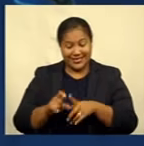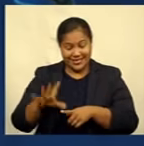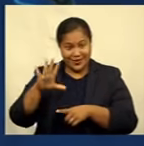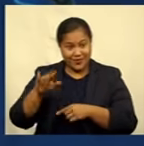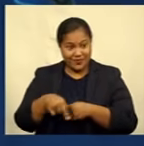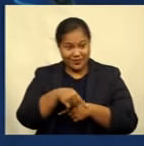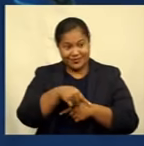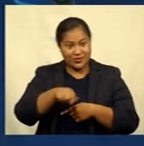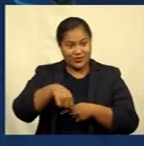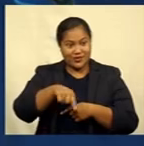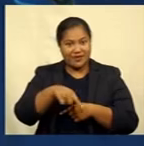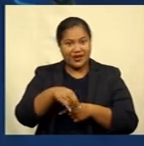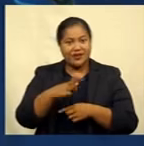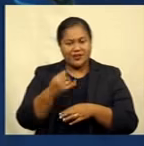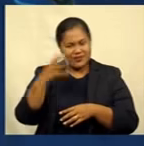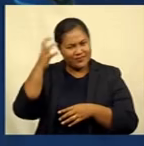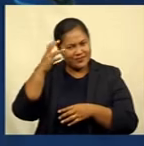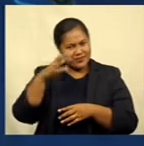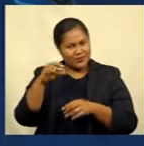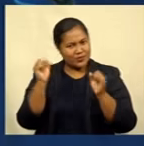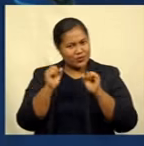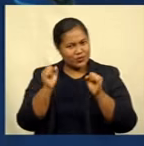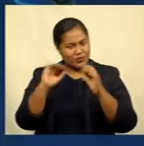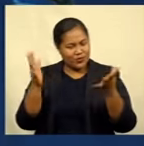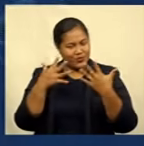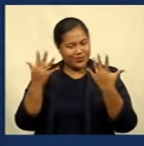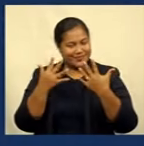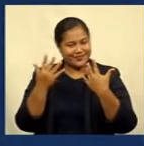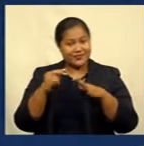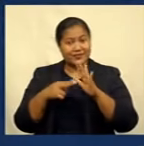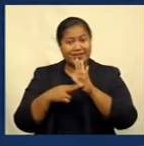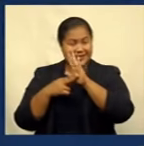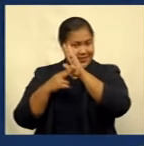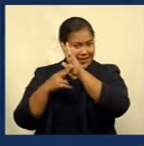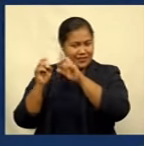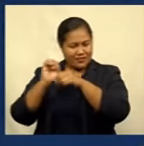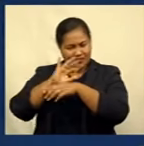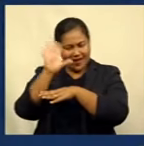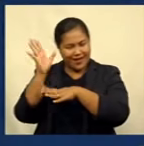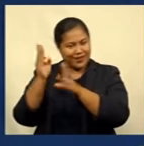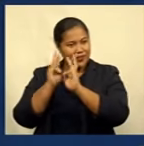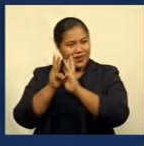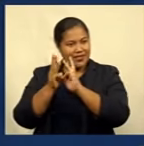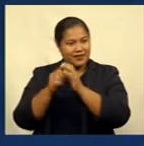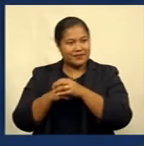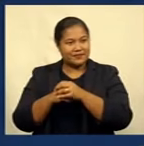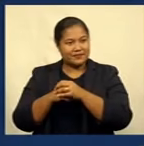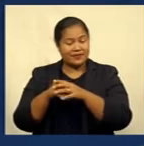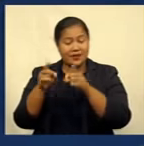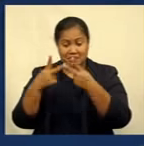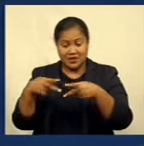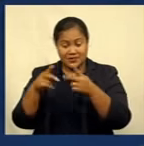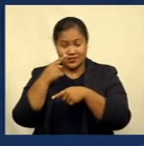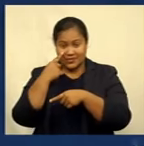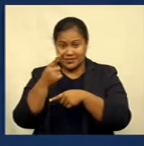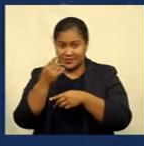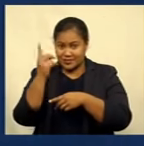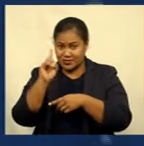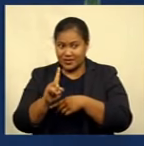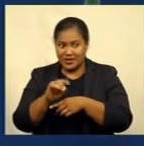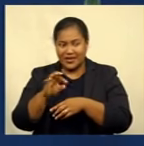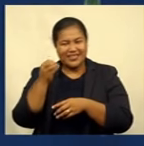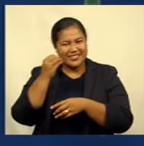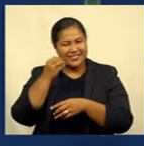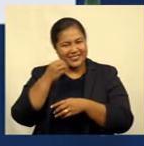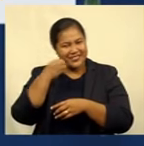Pacific Harbour to Suva, sunny with a cool breeze. In the north, mainly fine weather. Places we are checking out today are